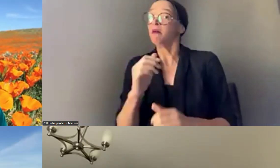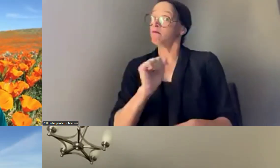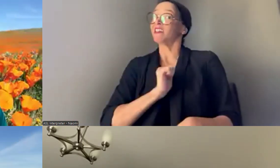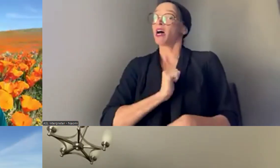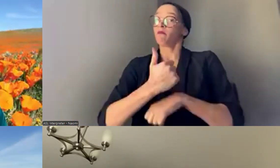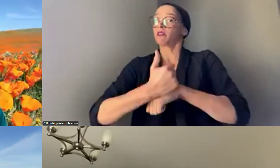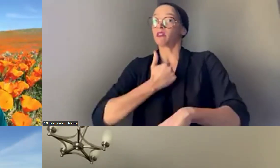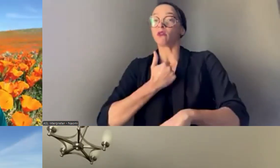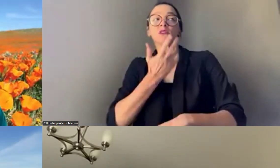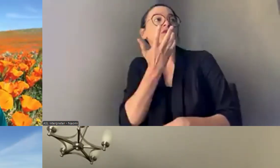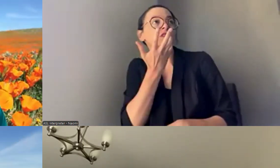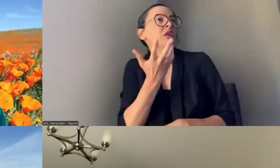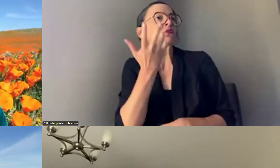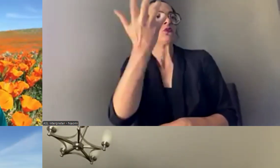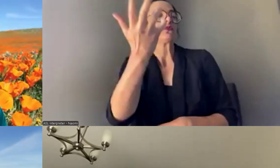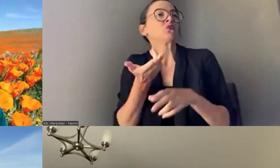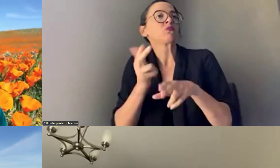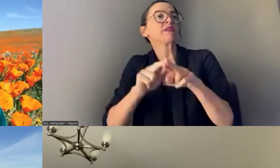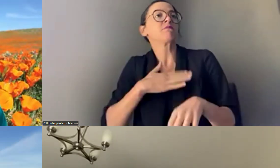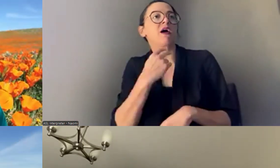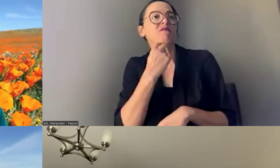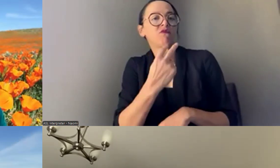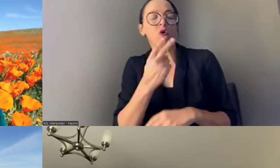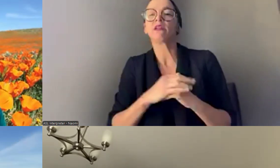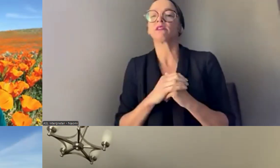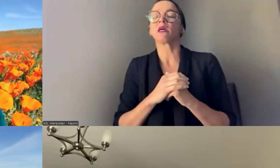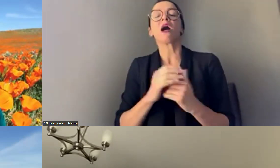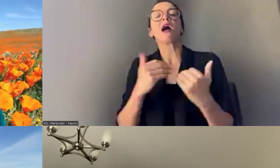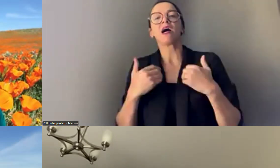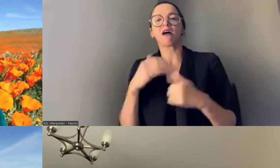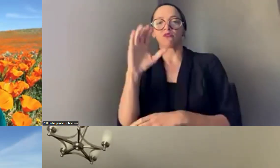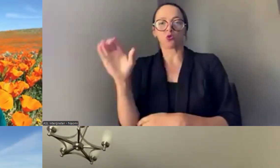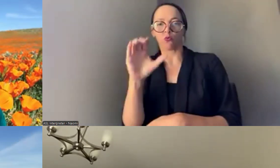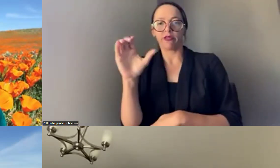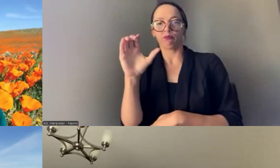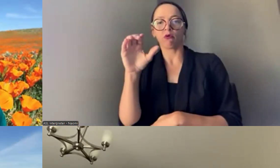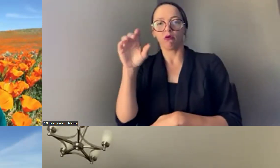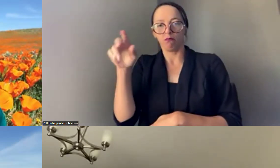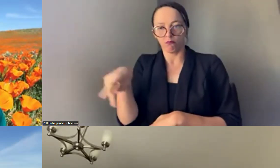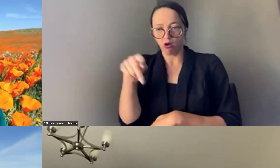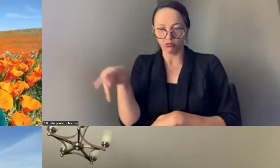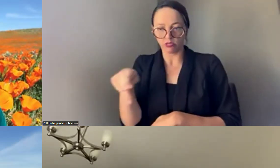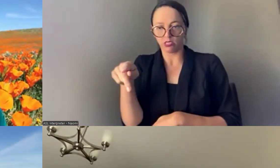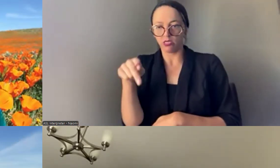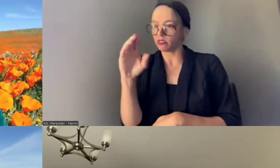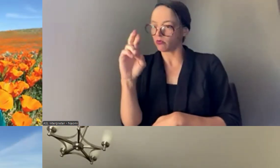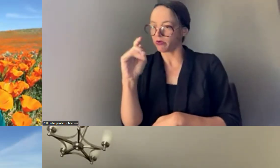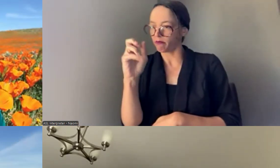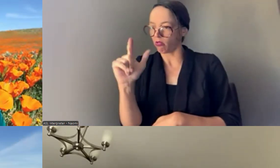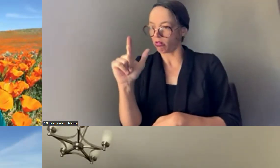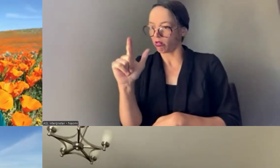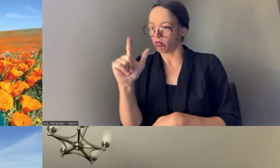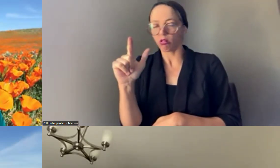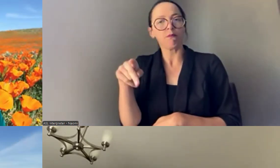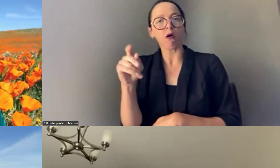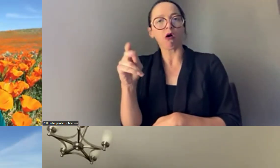yelling because I have CP, and part of my disability is I've learned how to control it better